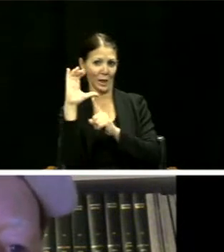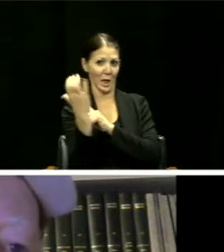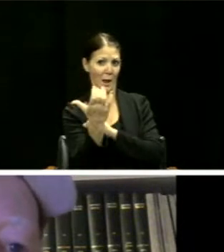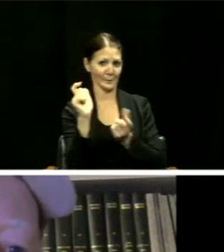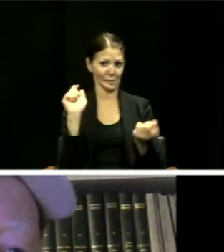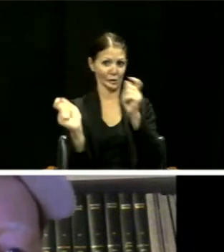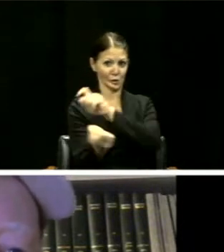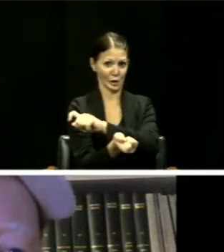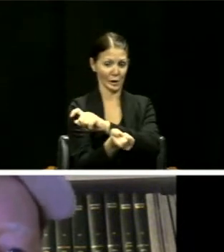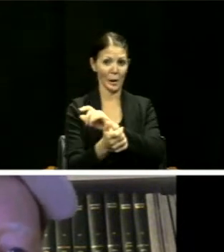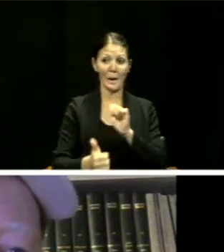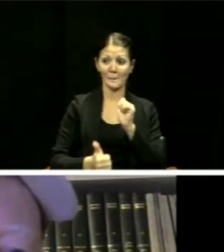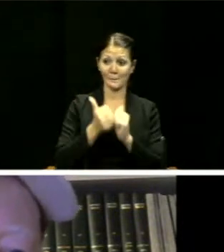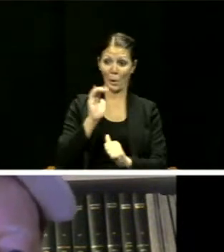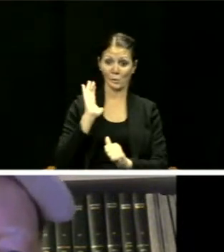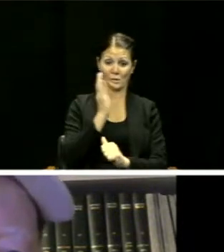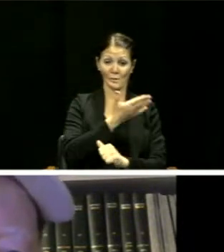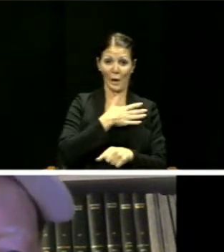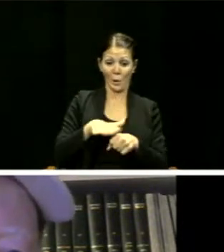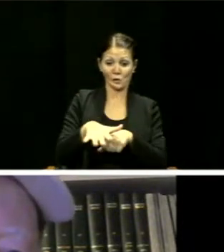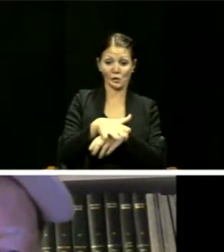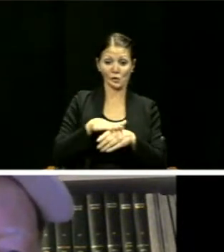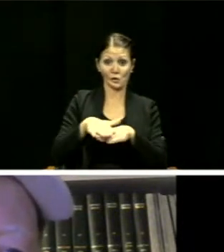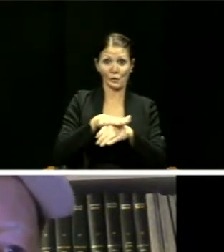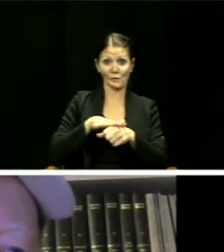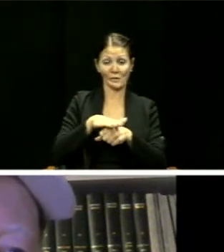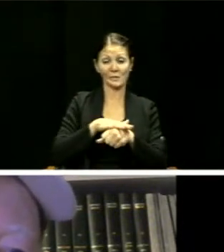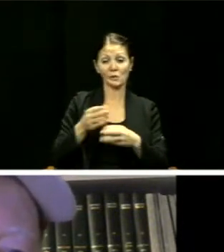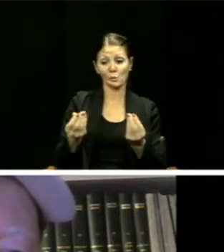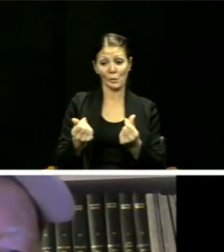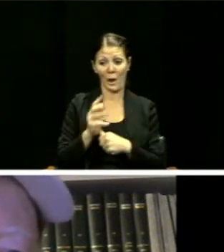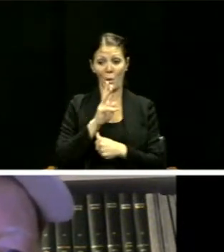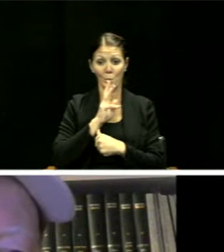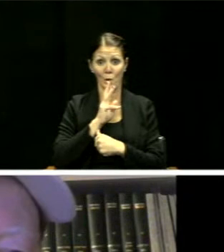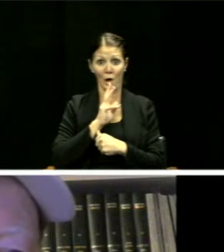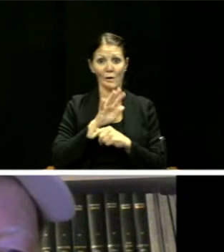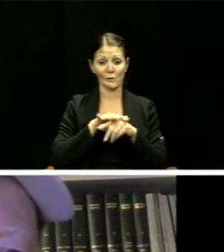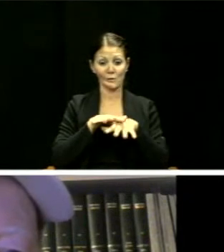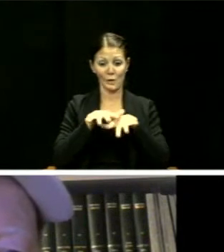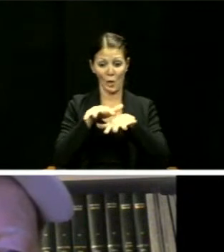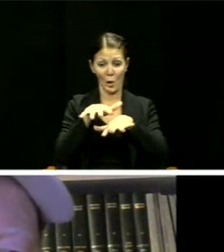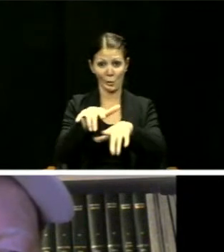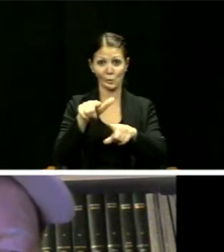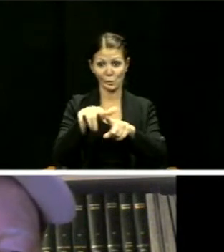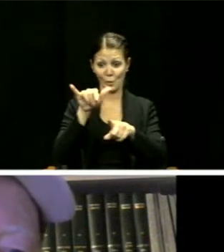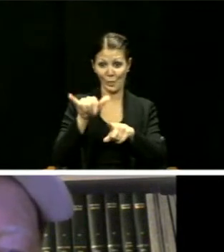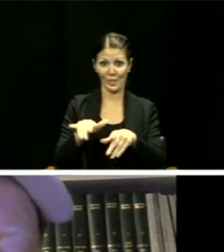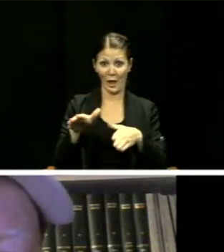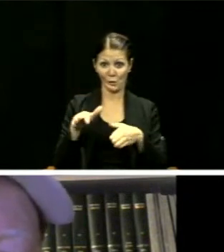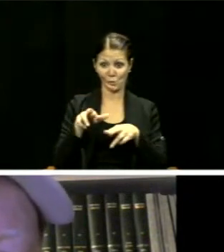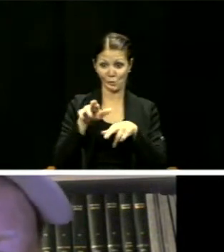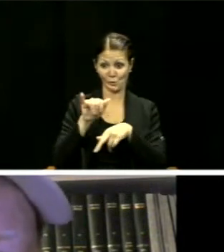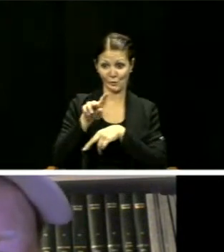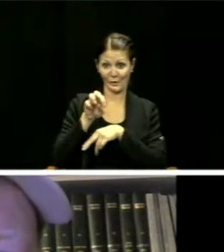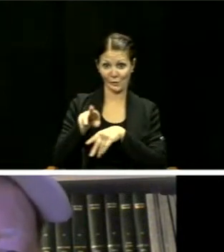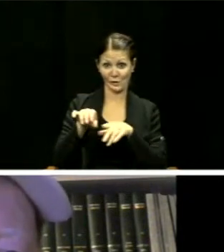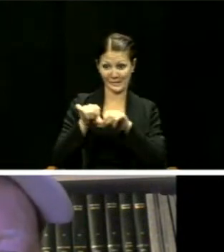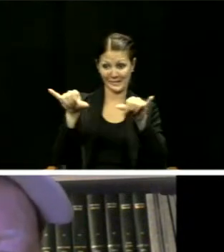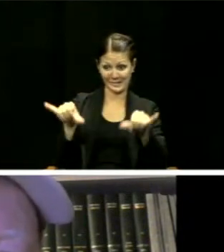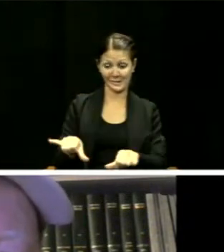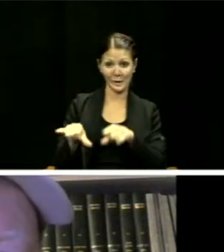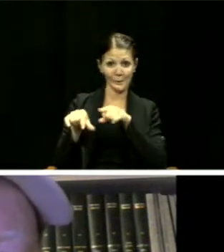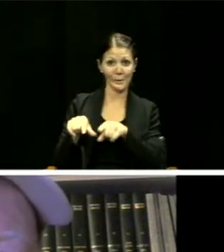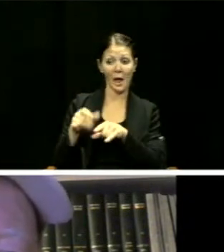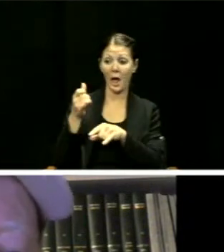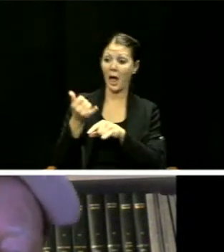Most of our surface groundwater flows into a riverine system that